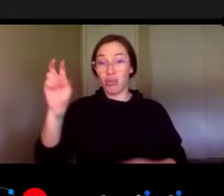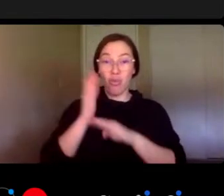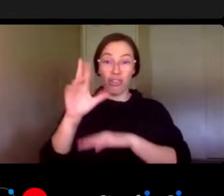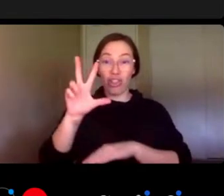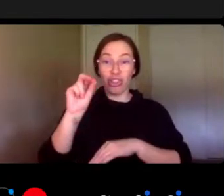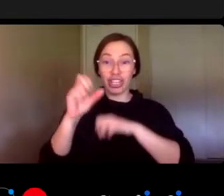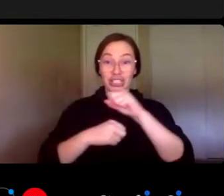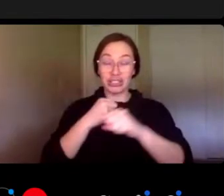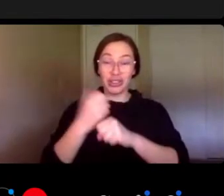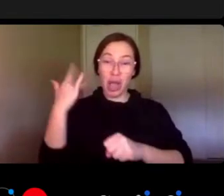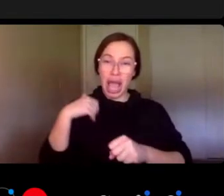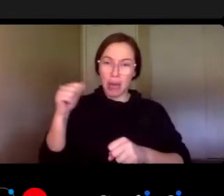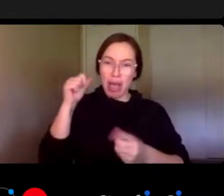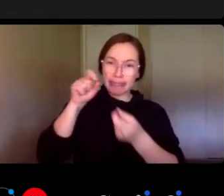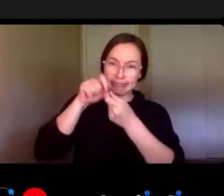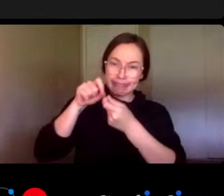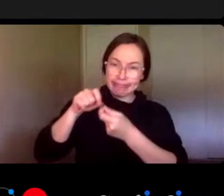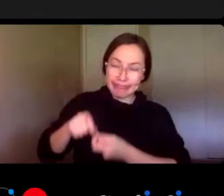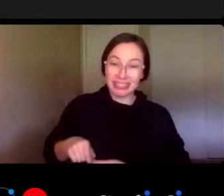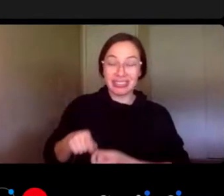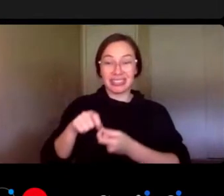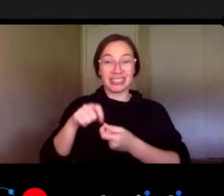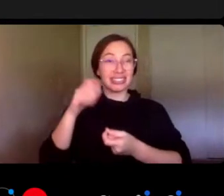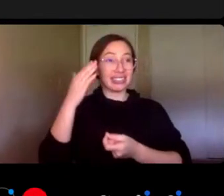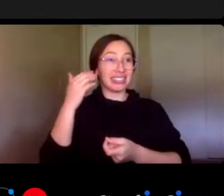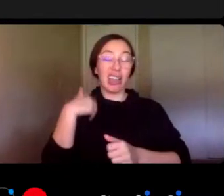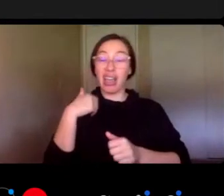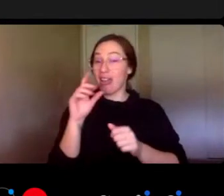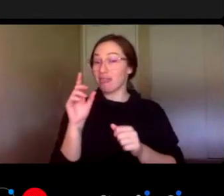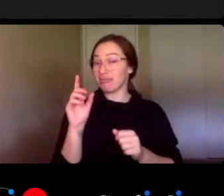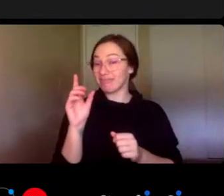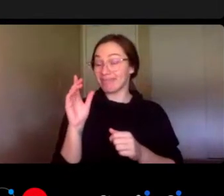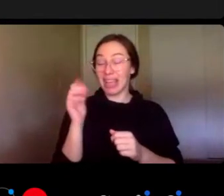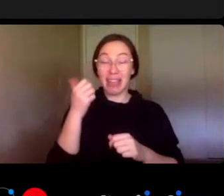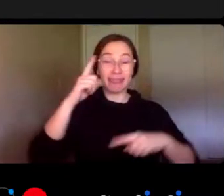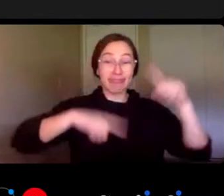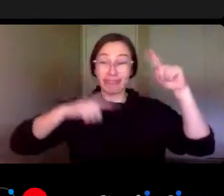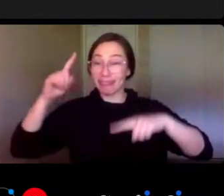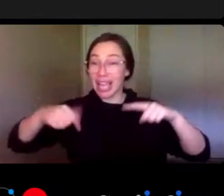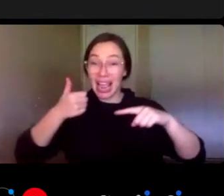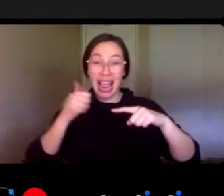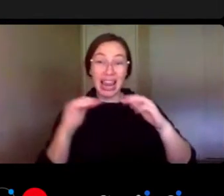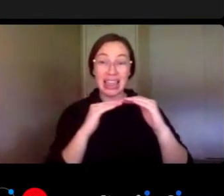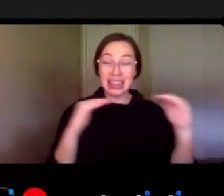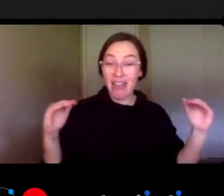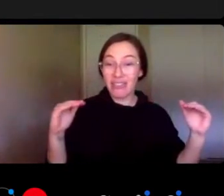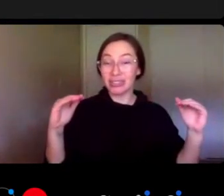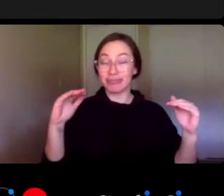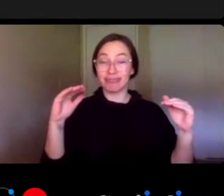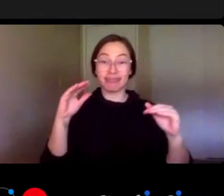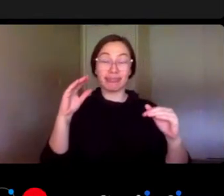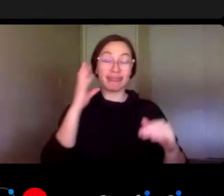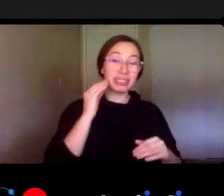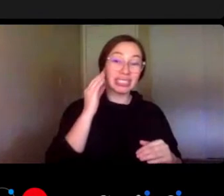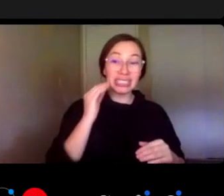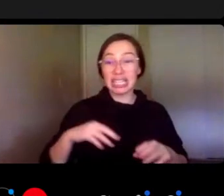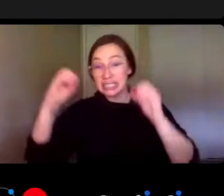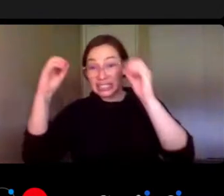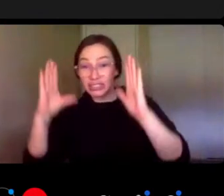I won't go through every detail because I've served at every level, instructional aide and everything, and teacher and